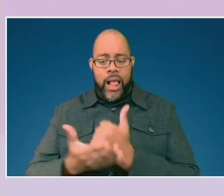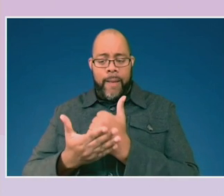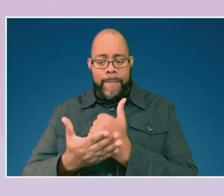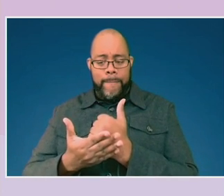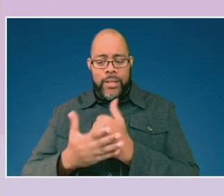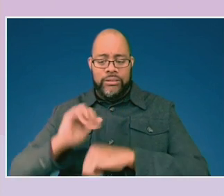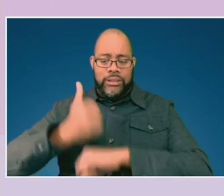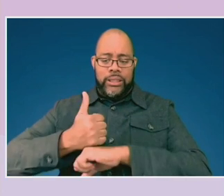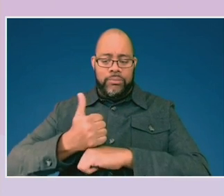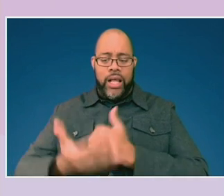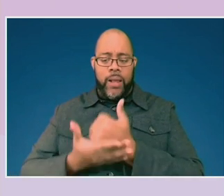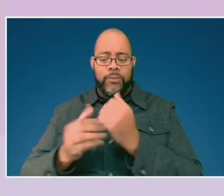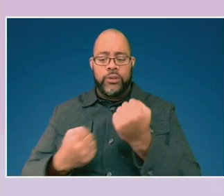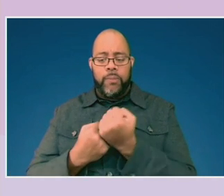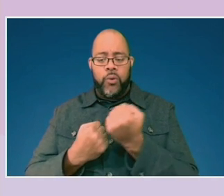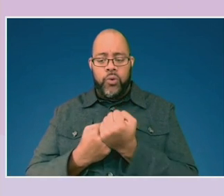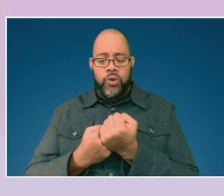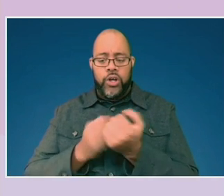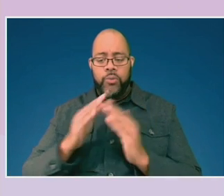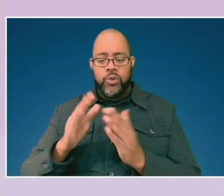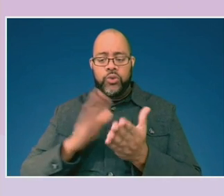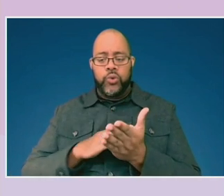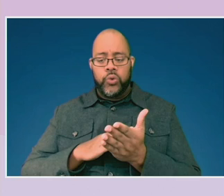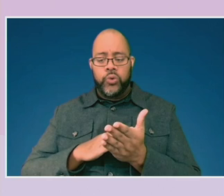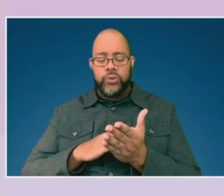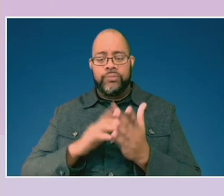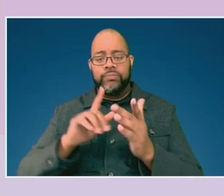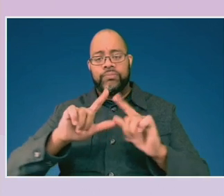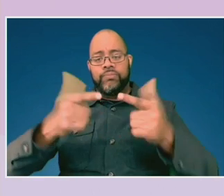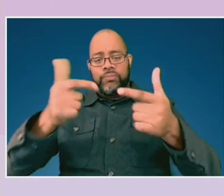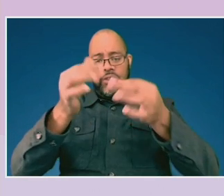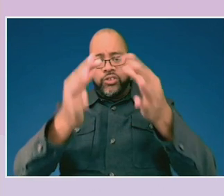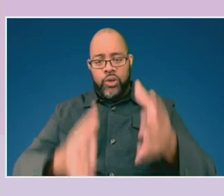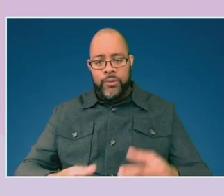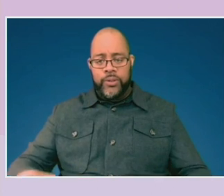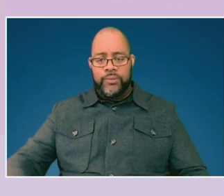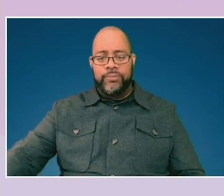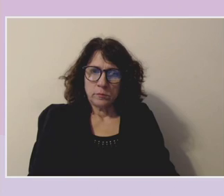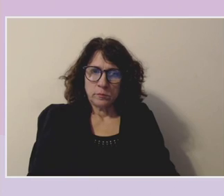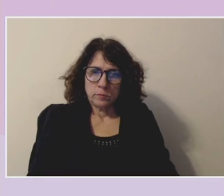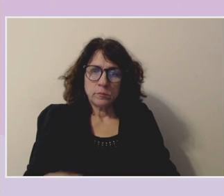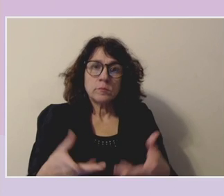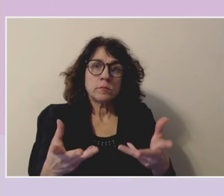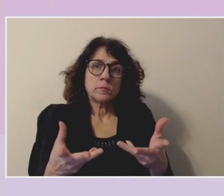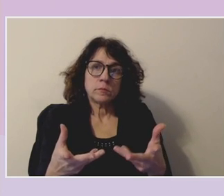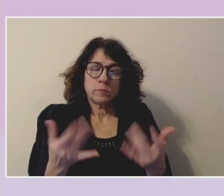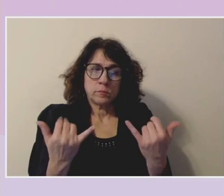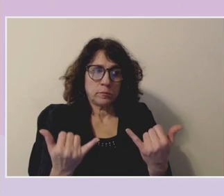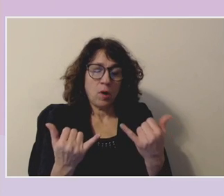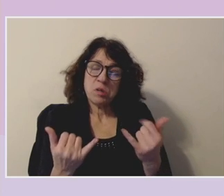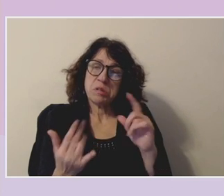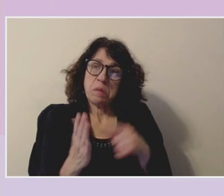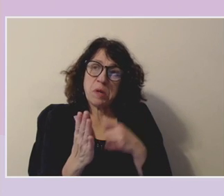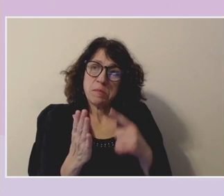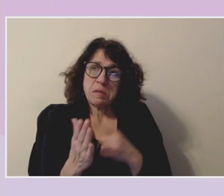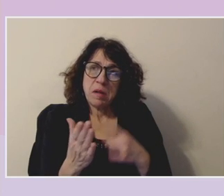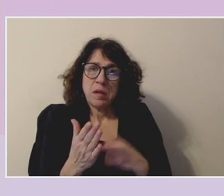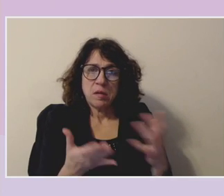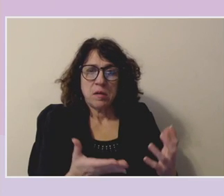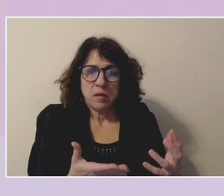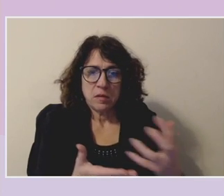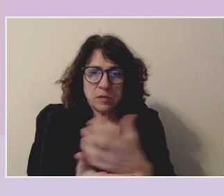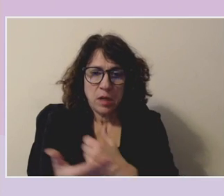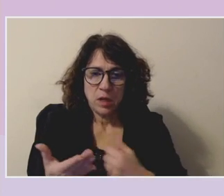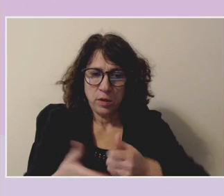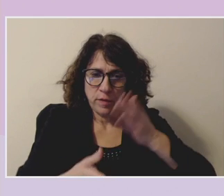and helping to support our community schools. And sometimes that looks like paying the salary of a new community school coordinator for a year until then the